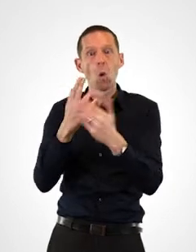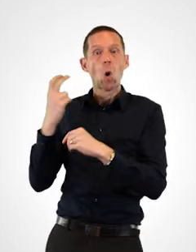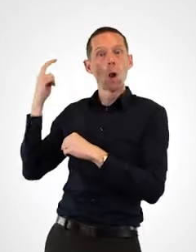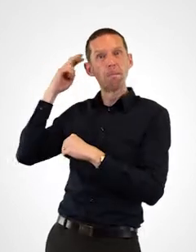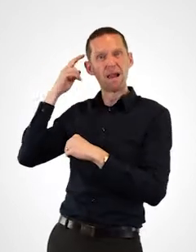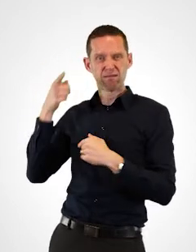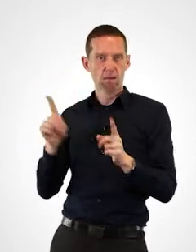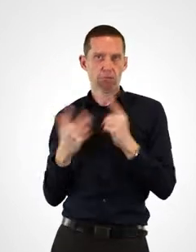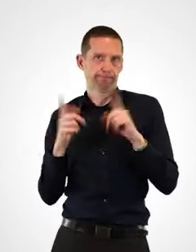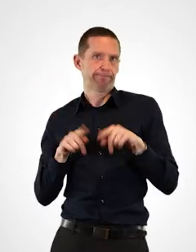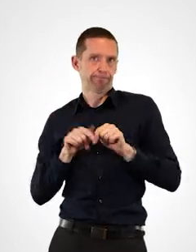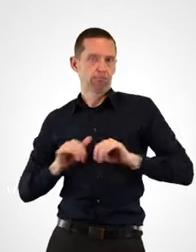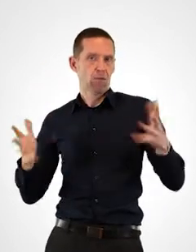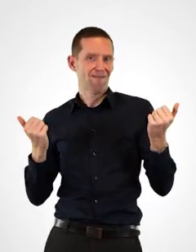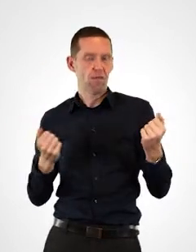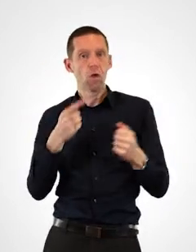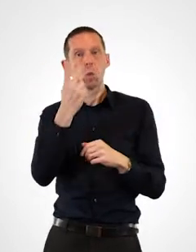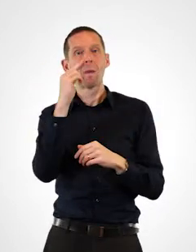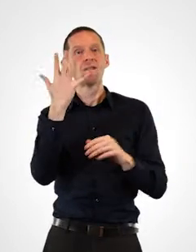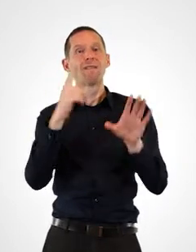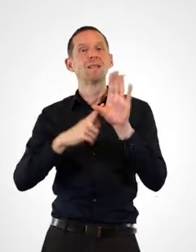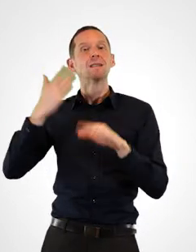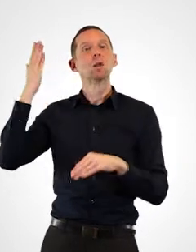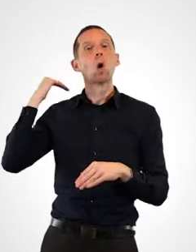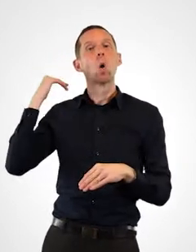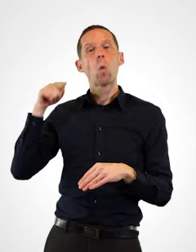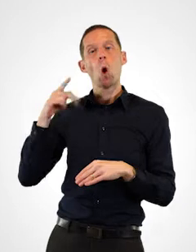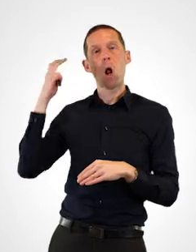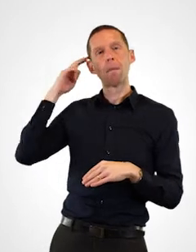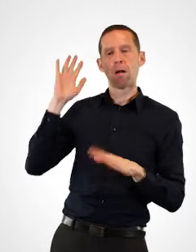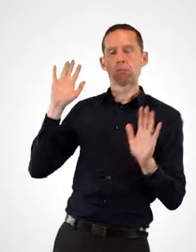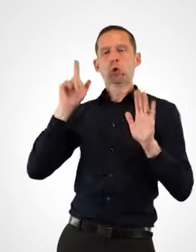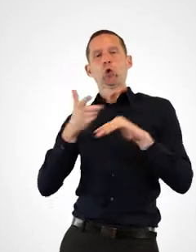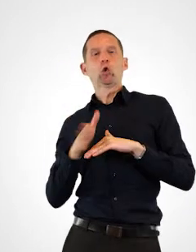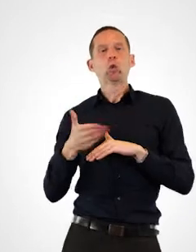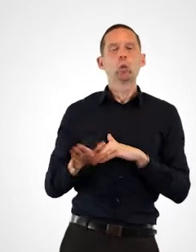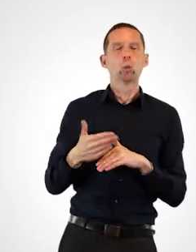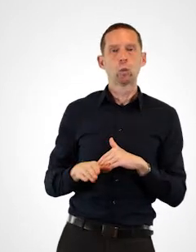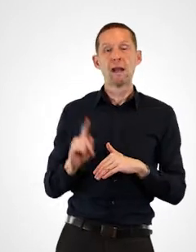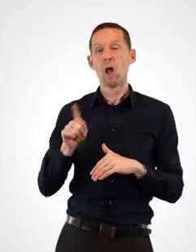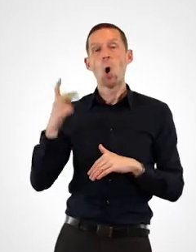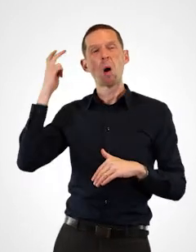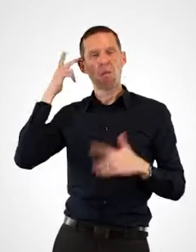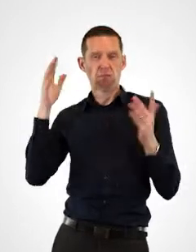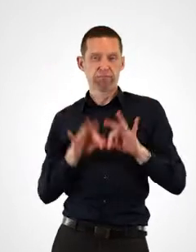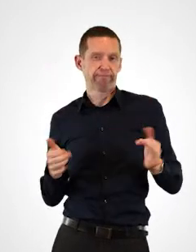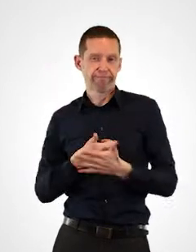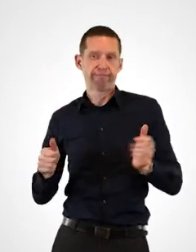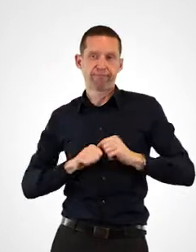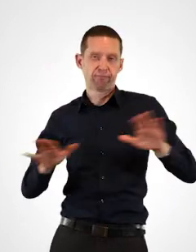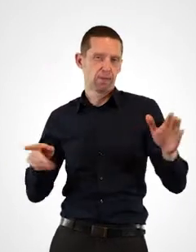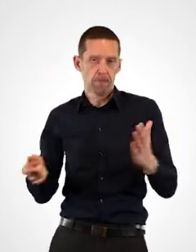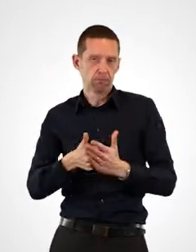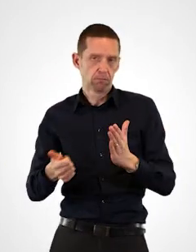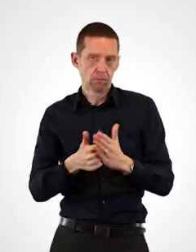an everyday occurrence, where even 25 years ago, they were something that was groundbreaking. Now they're usual, they're typical